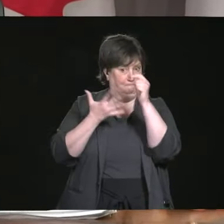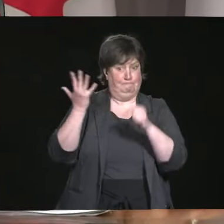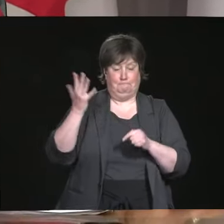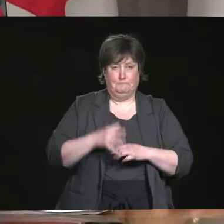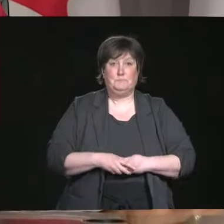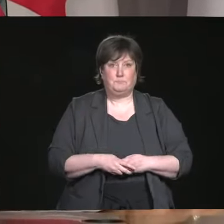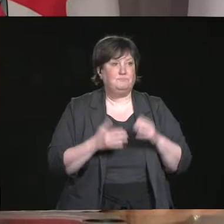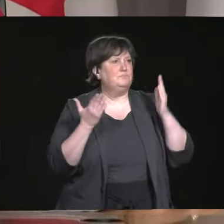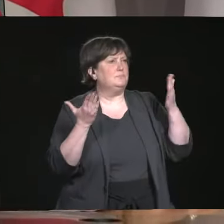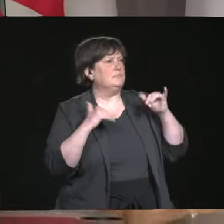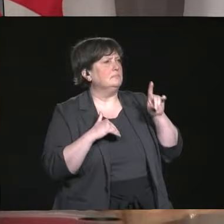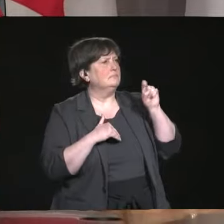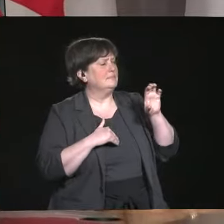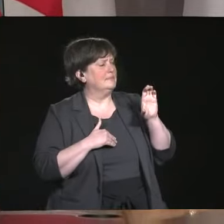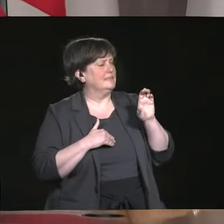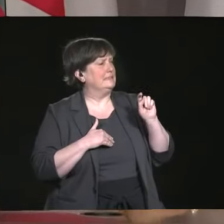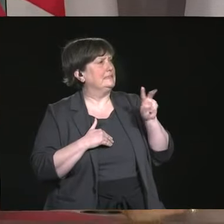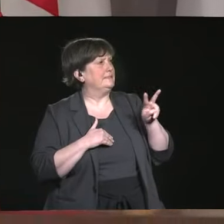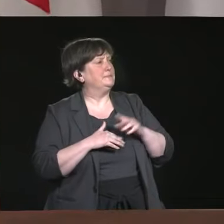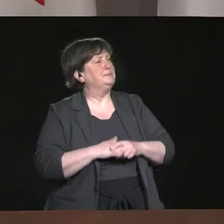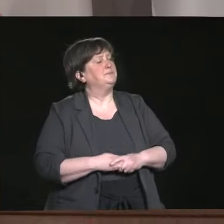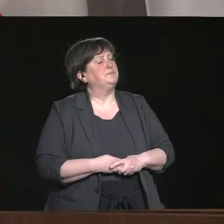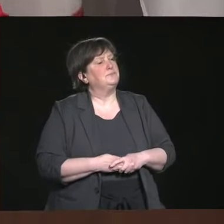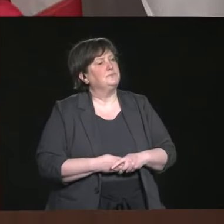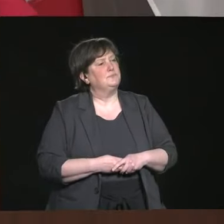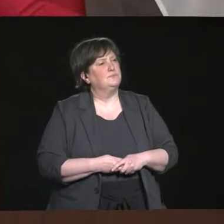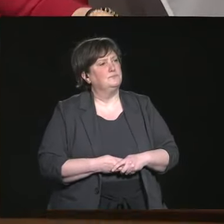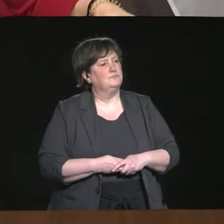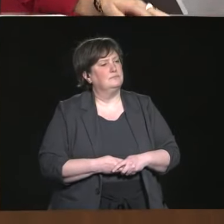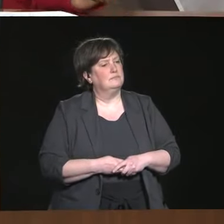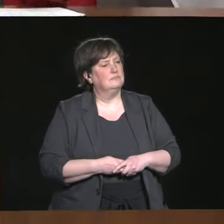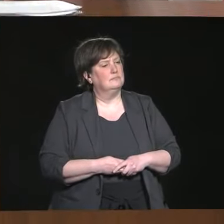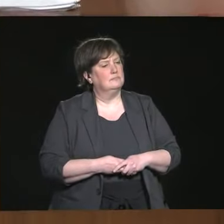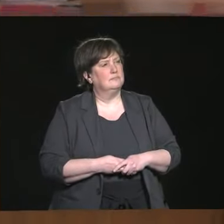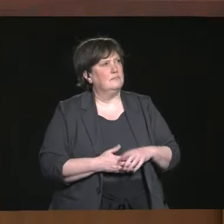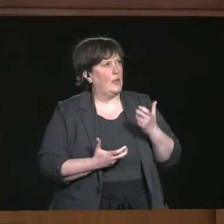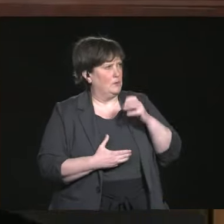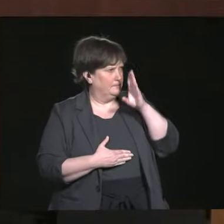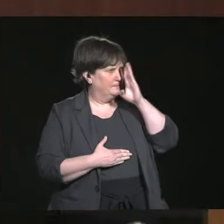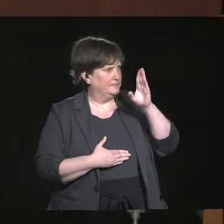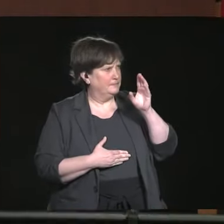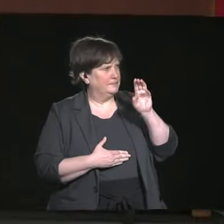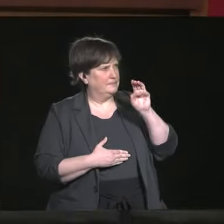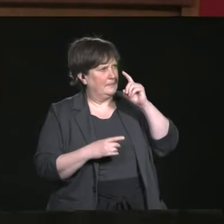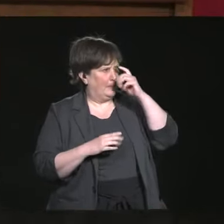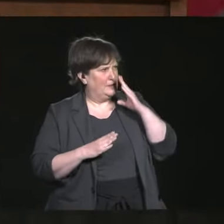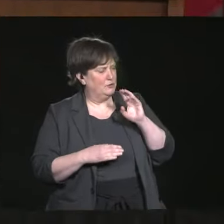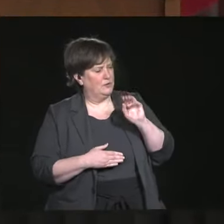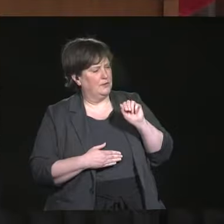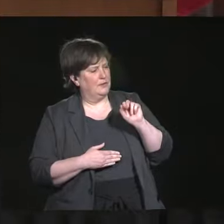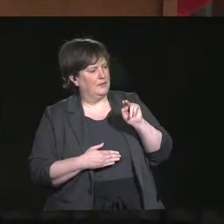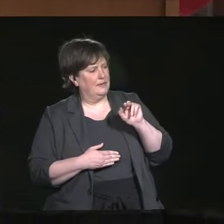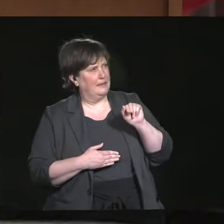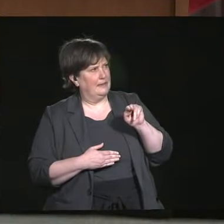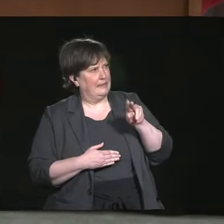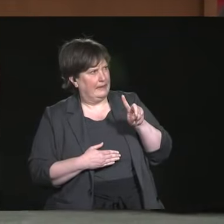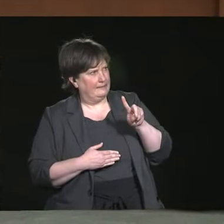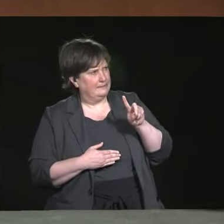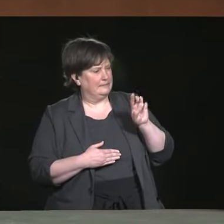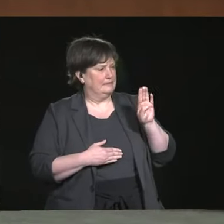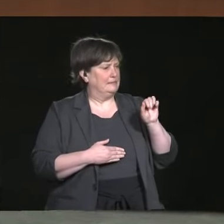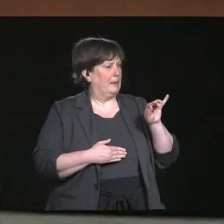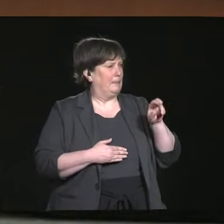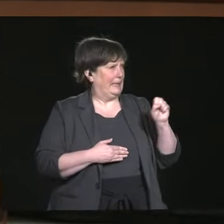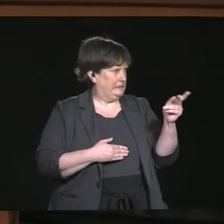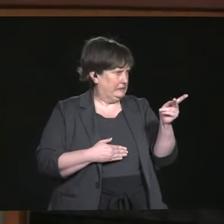I think this is for Minister Anand and Bains. Just going back to the companies that you're working